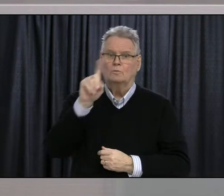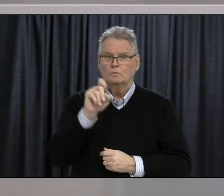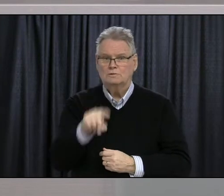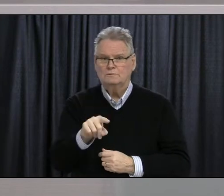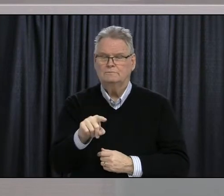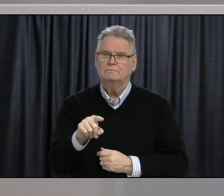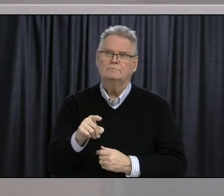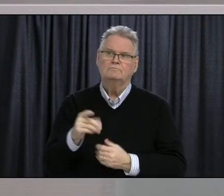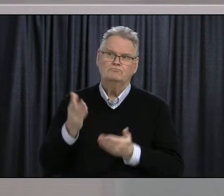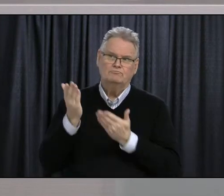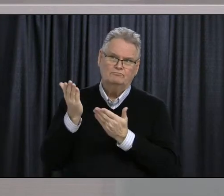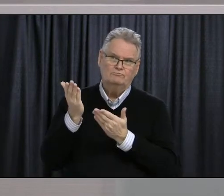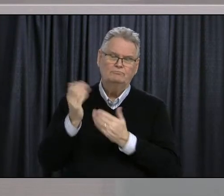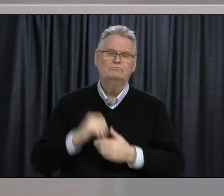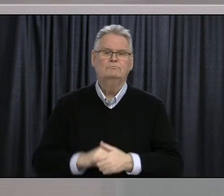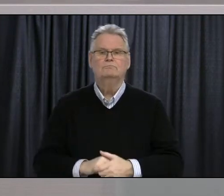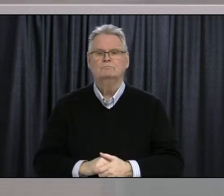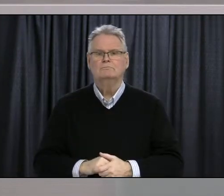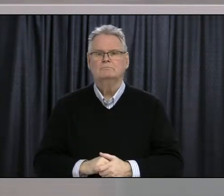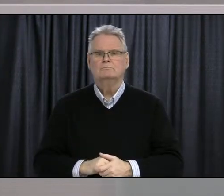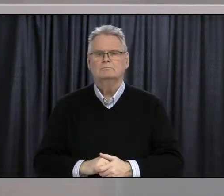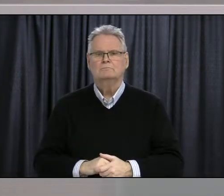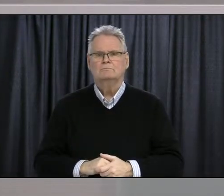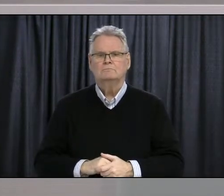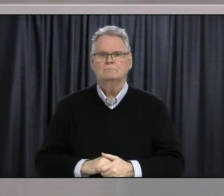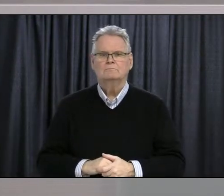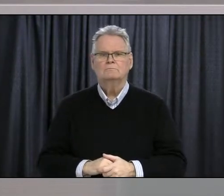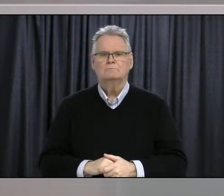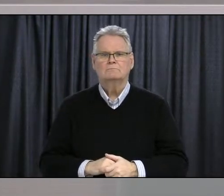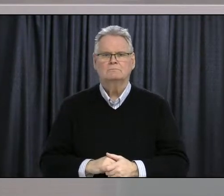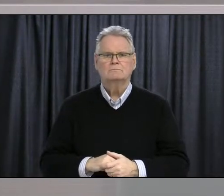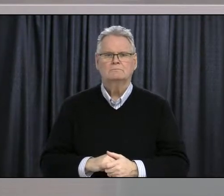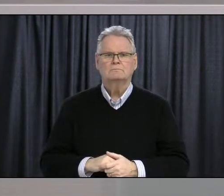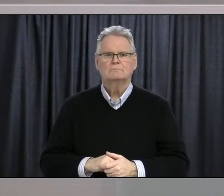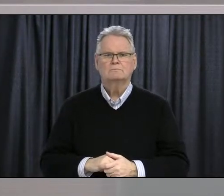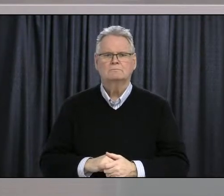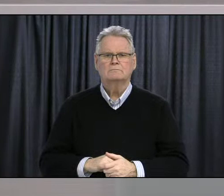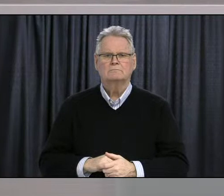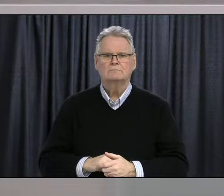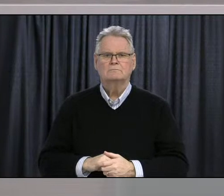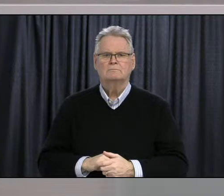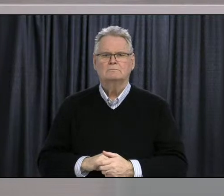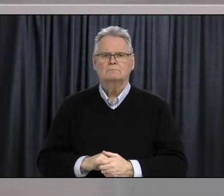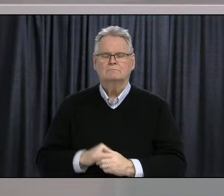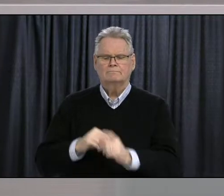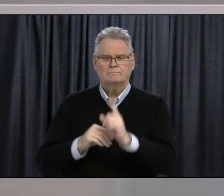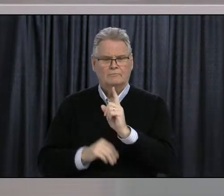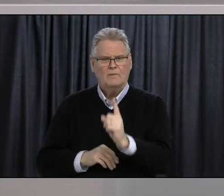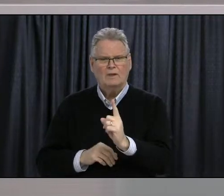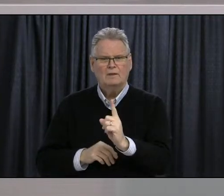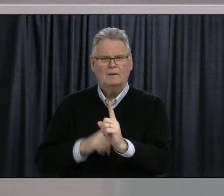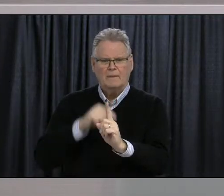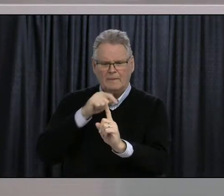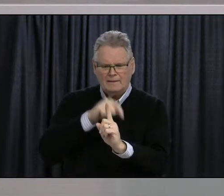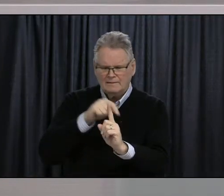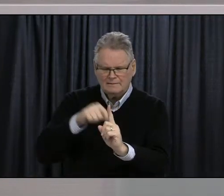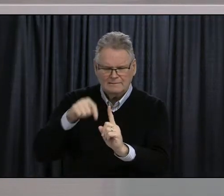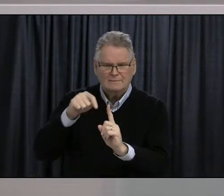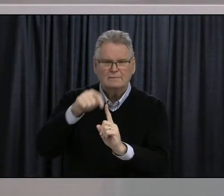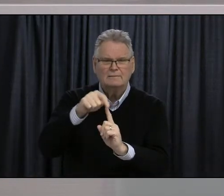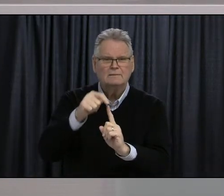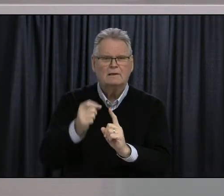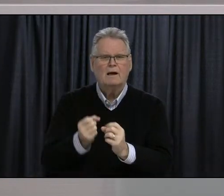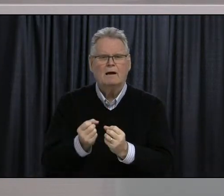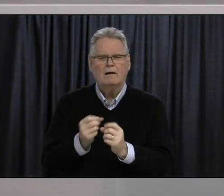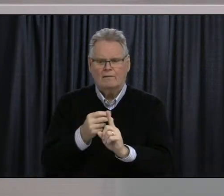tracing, how deep that goes. Is it contacts of contacts? Say, for example, my friend was near